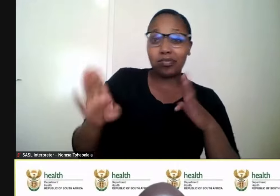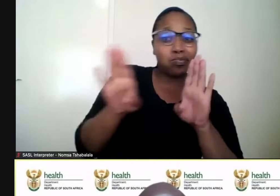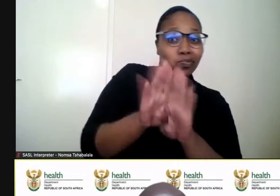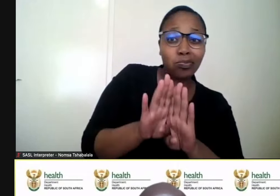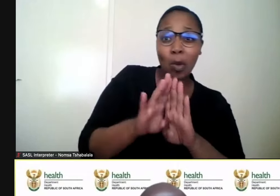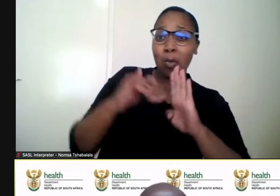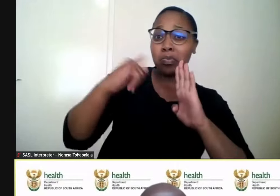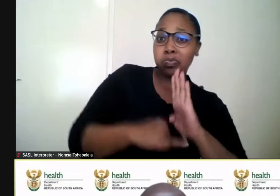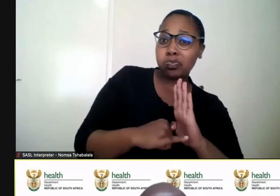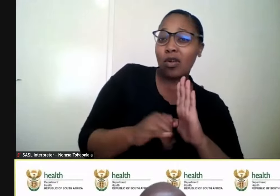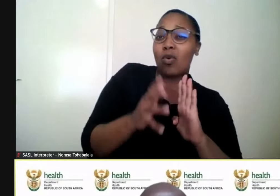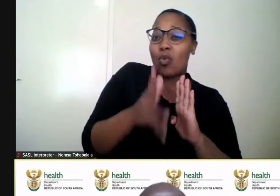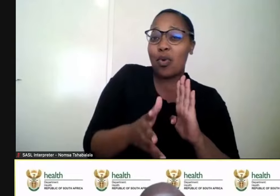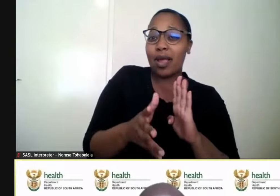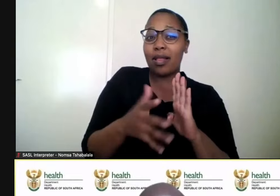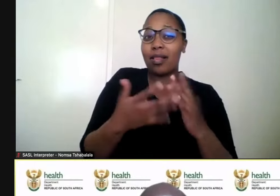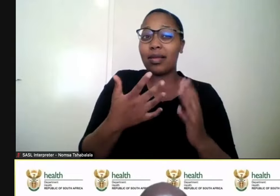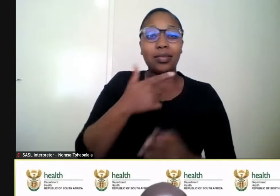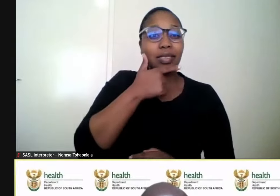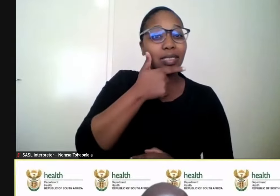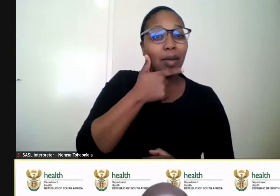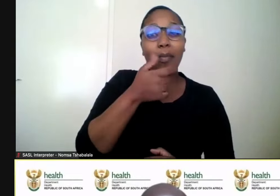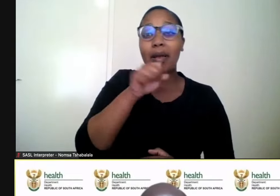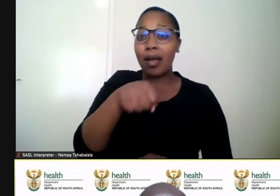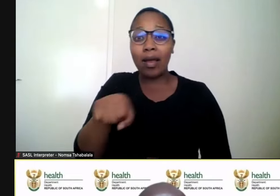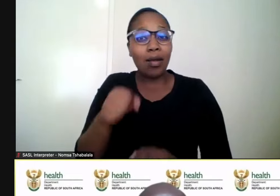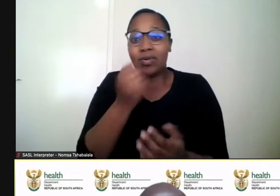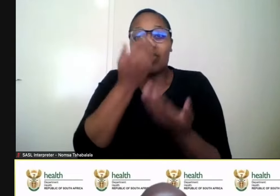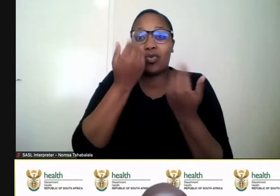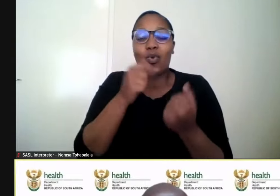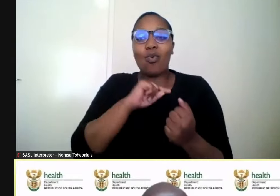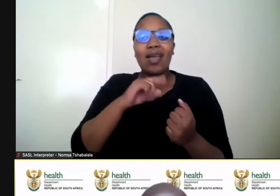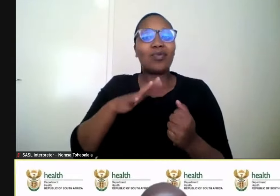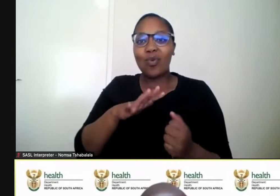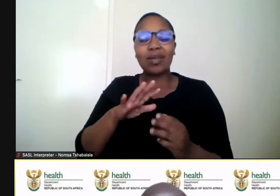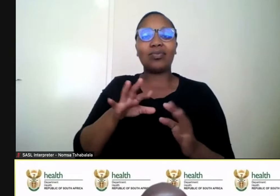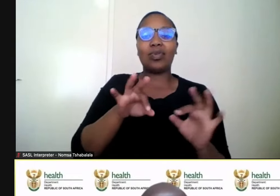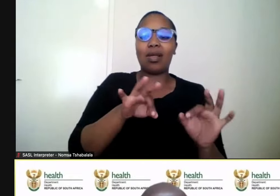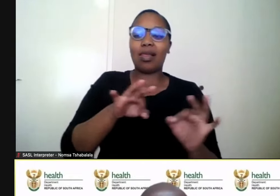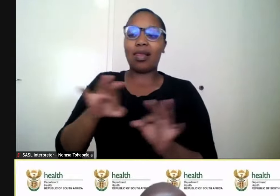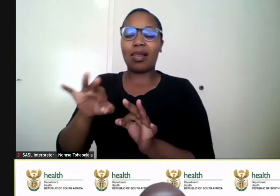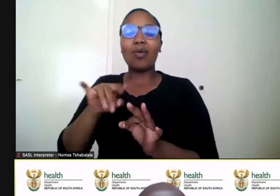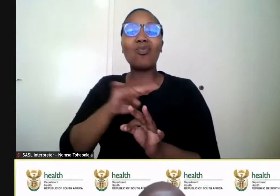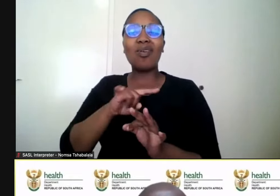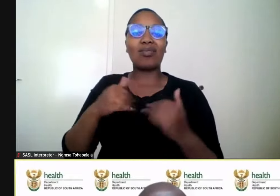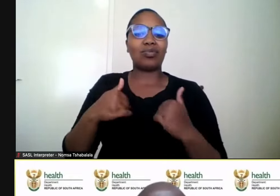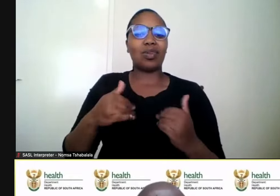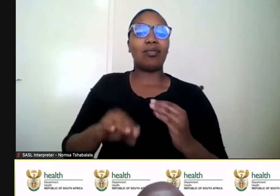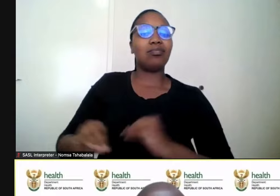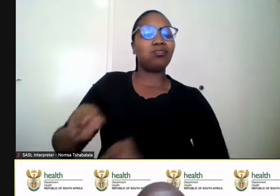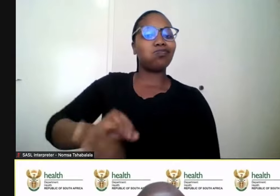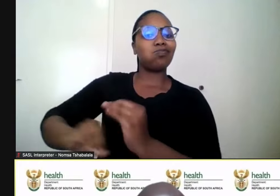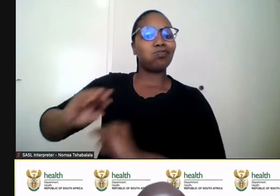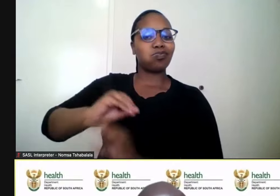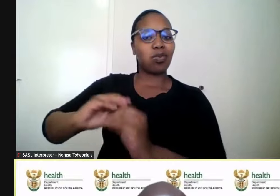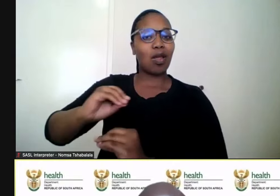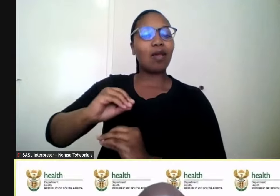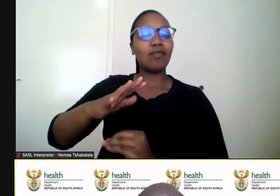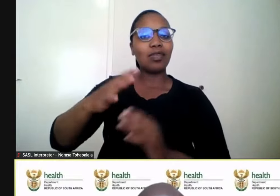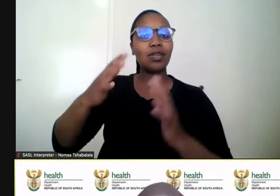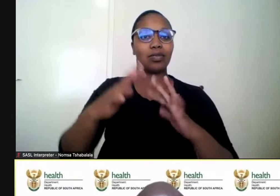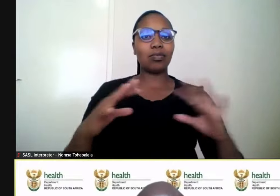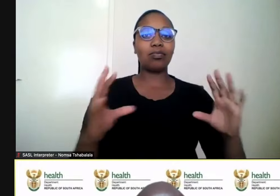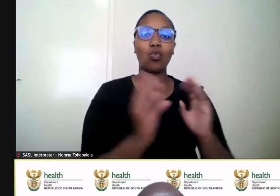but because we didn't want this to linger as rumor, we wanted it to be actually confirmed in terms of what's